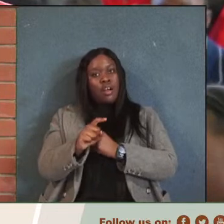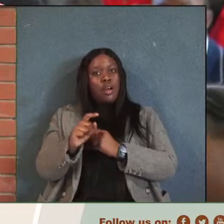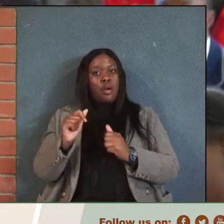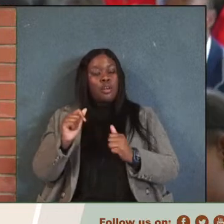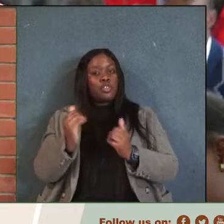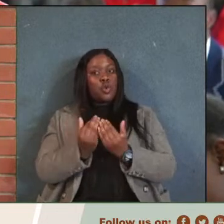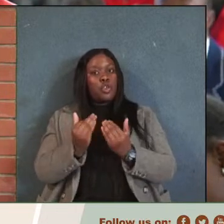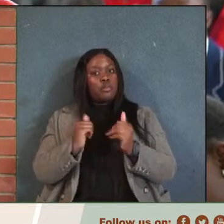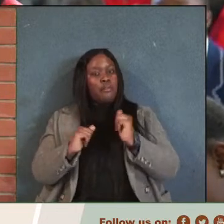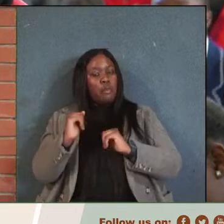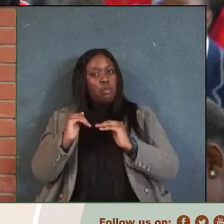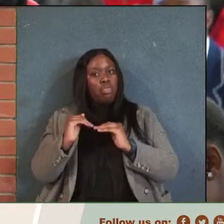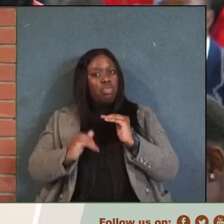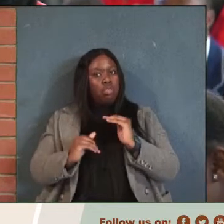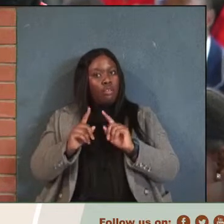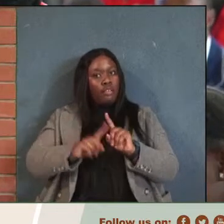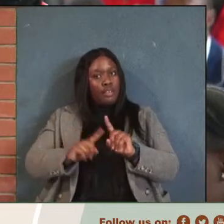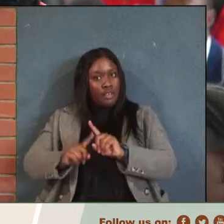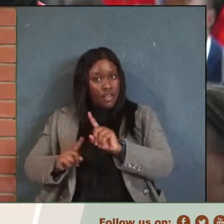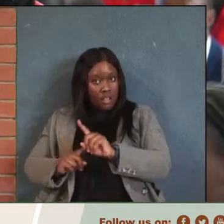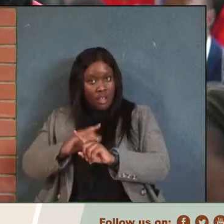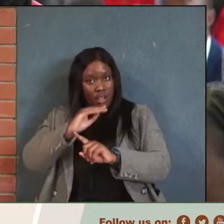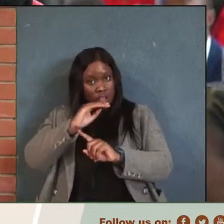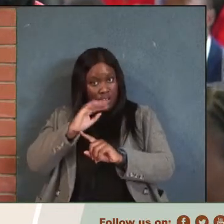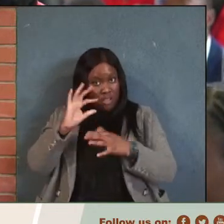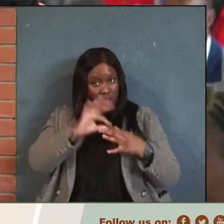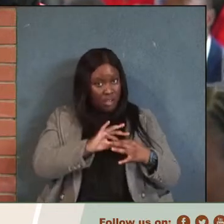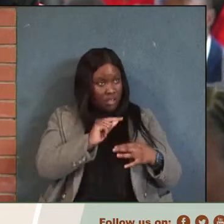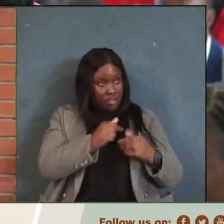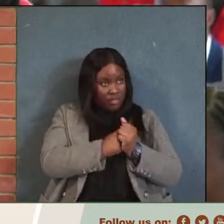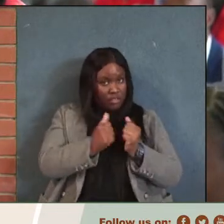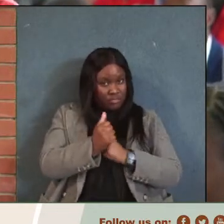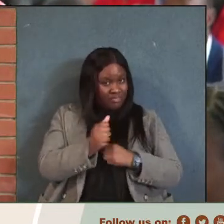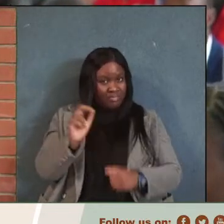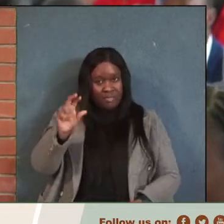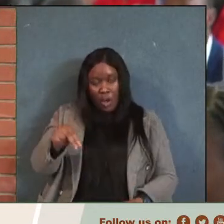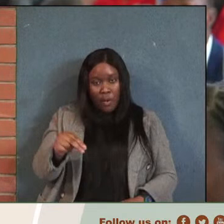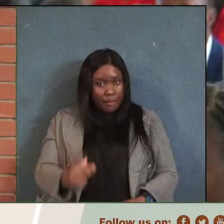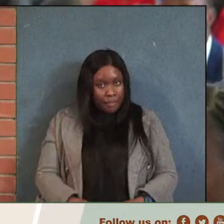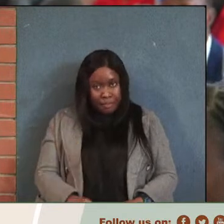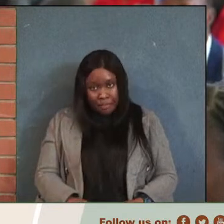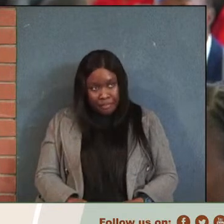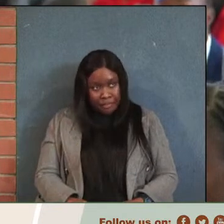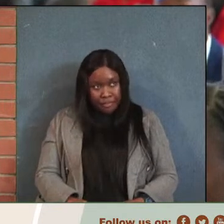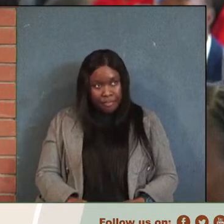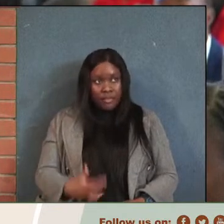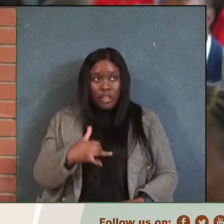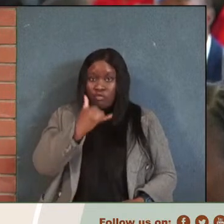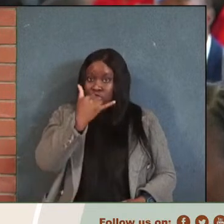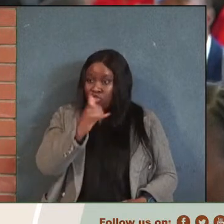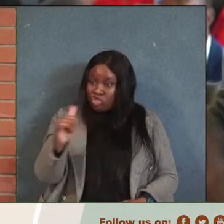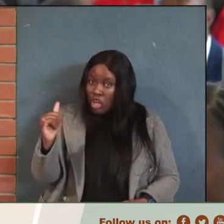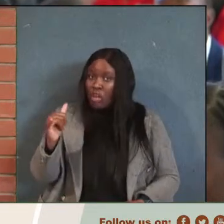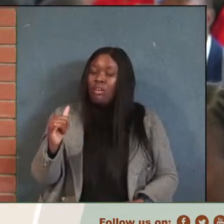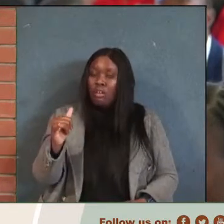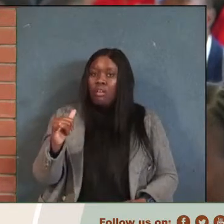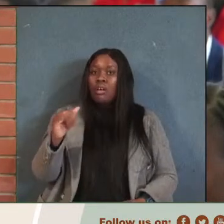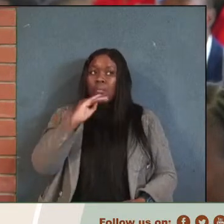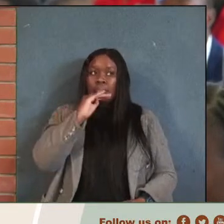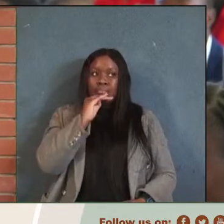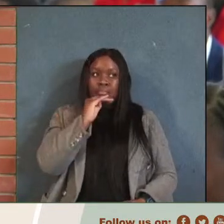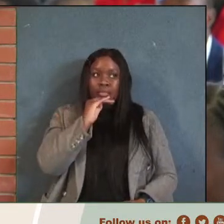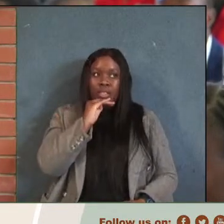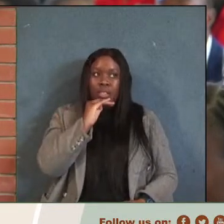to ensure what exactly contributes to the underperformance? Well, the answer is no. And if they are checking, rather than having progress, we are